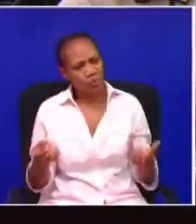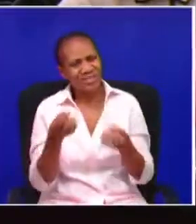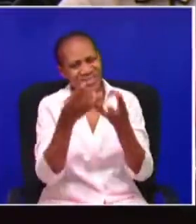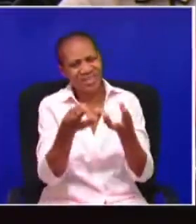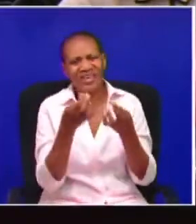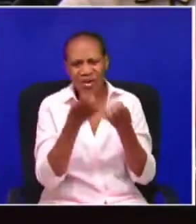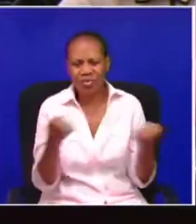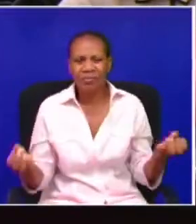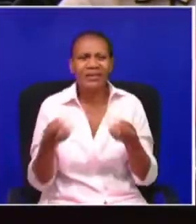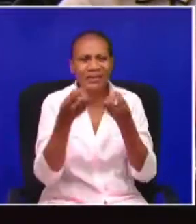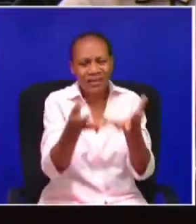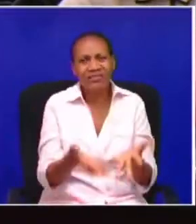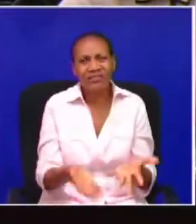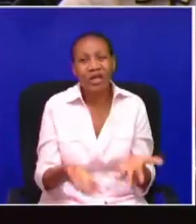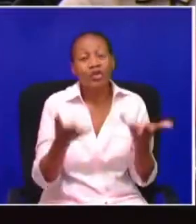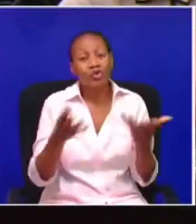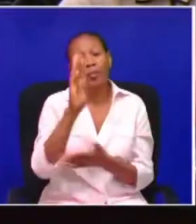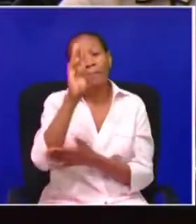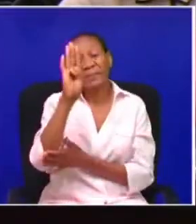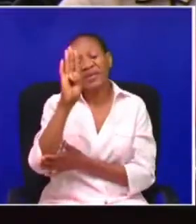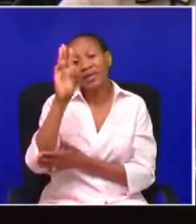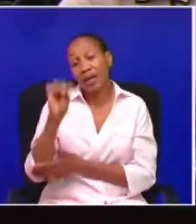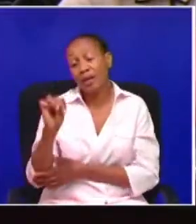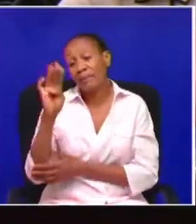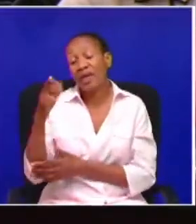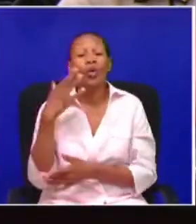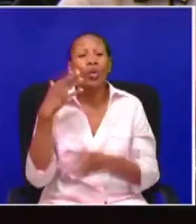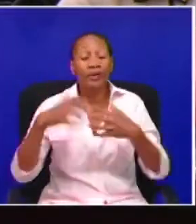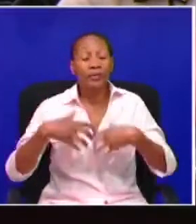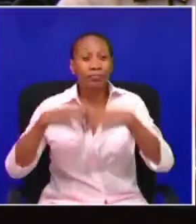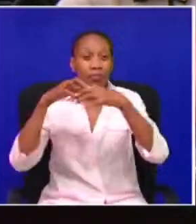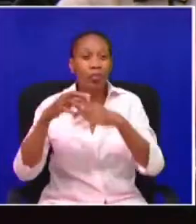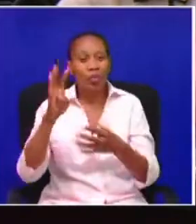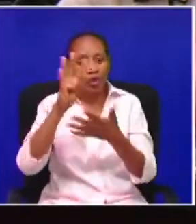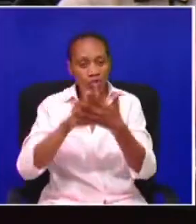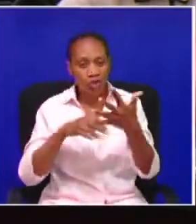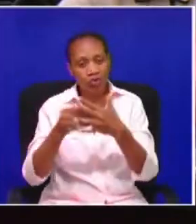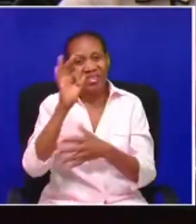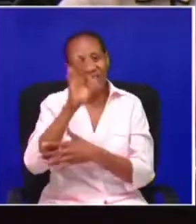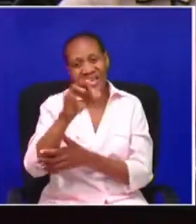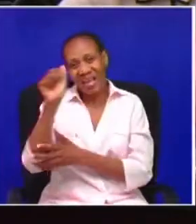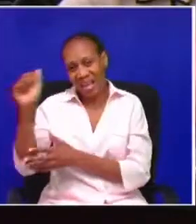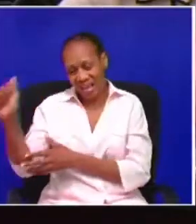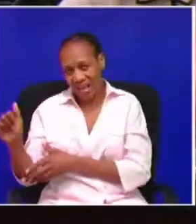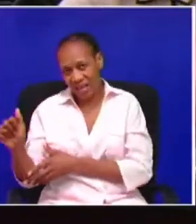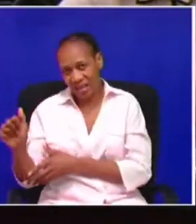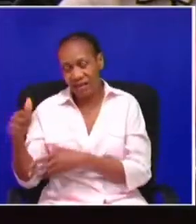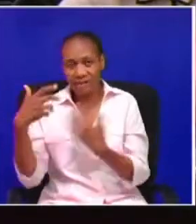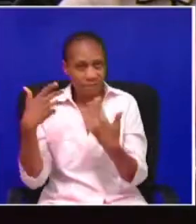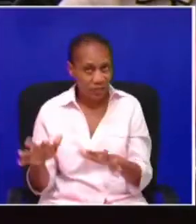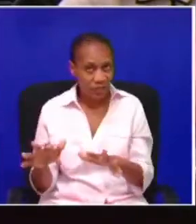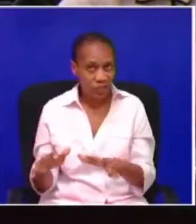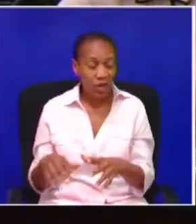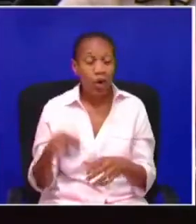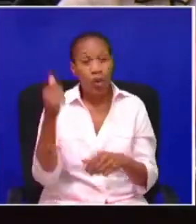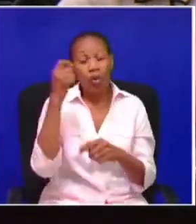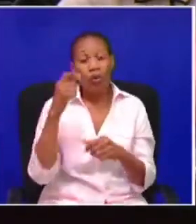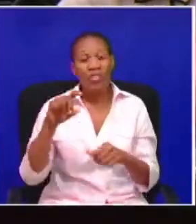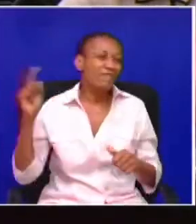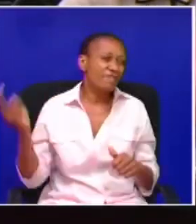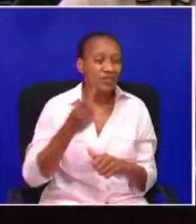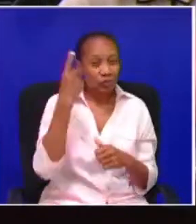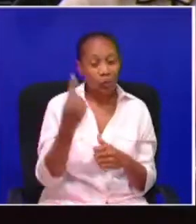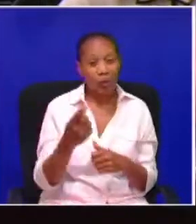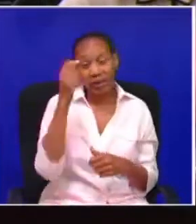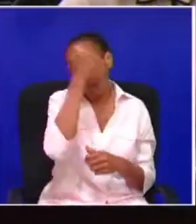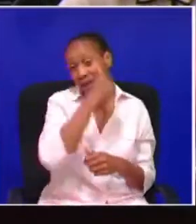the Act. The BMA was formally established as a Schedule 3A entity, a public entity, on the 1st of April 2023.